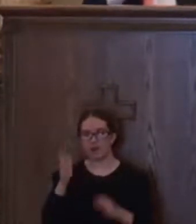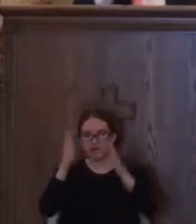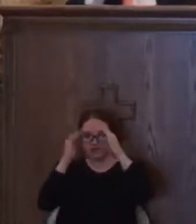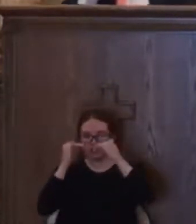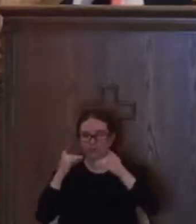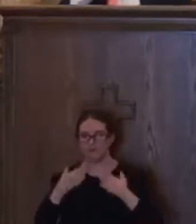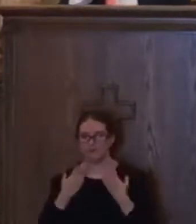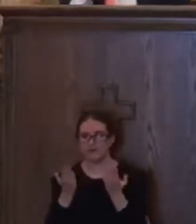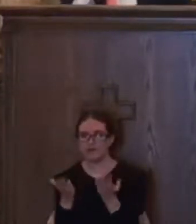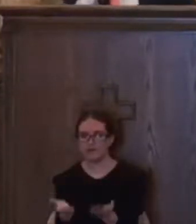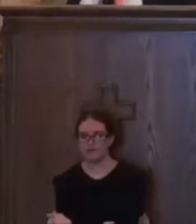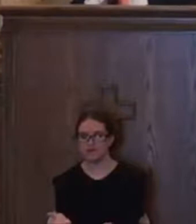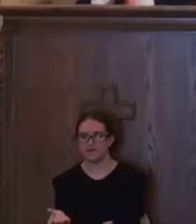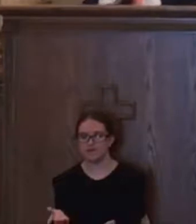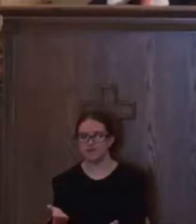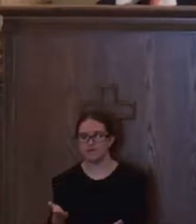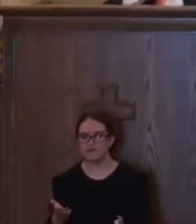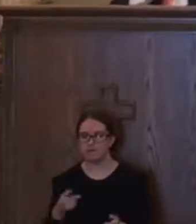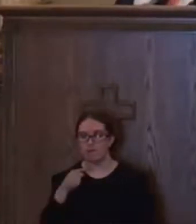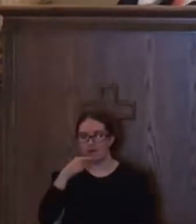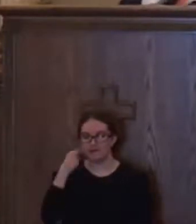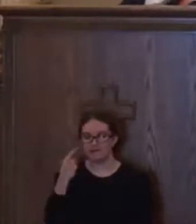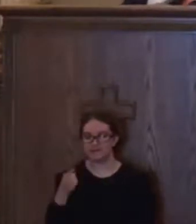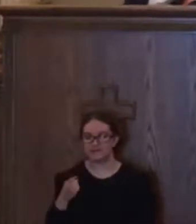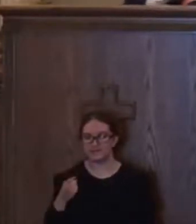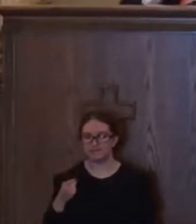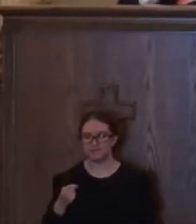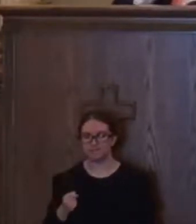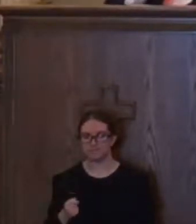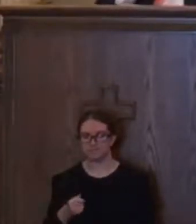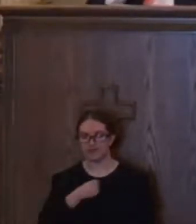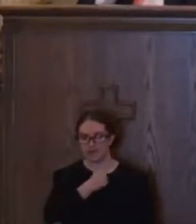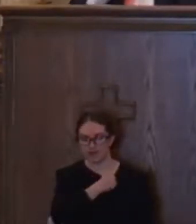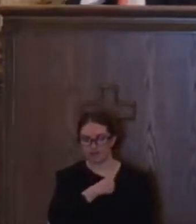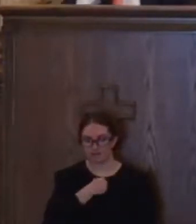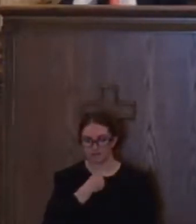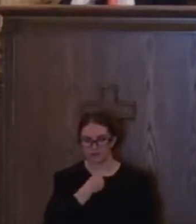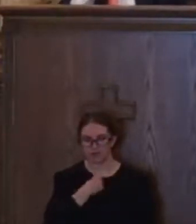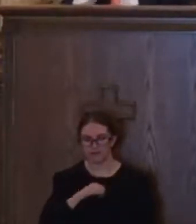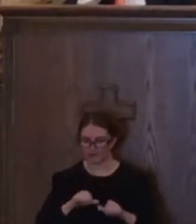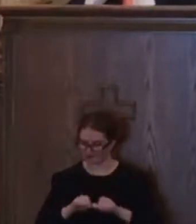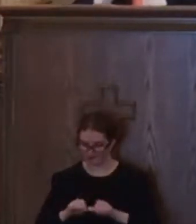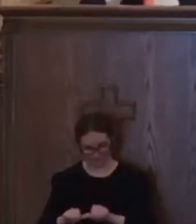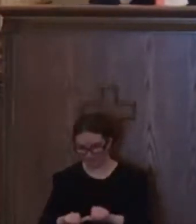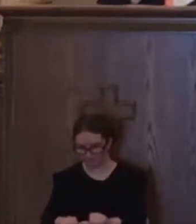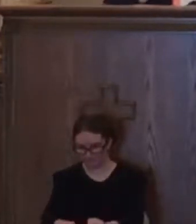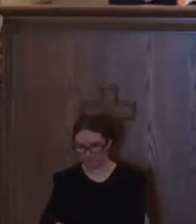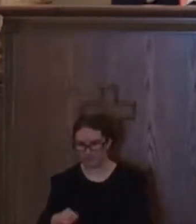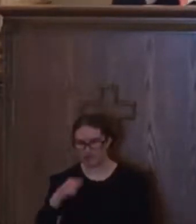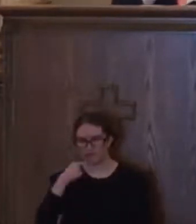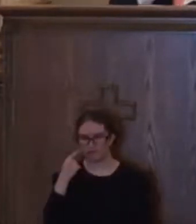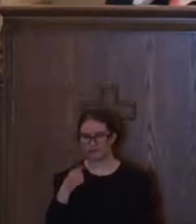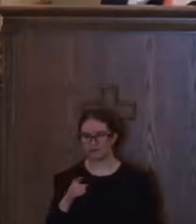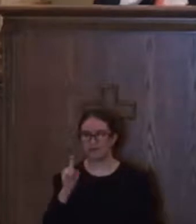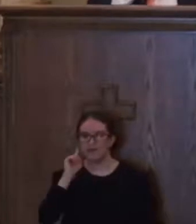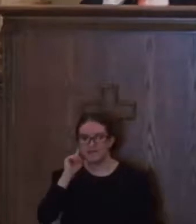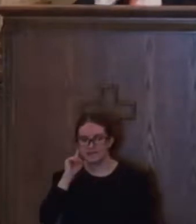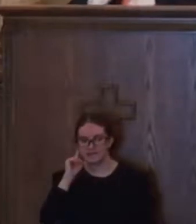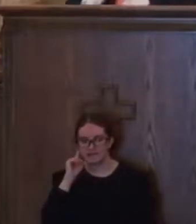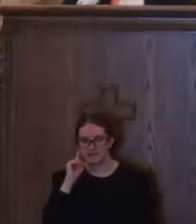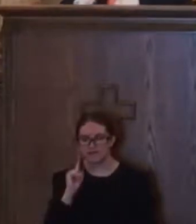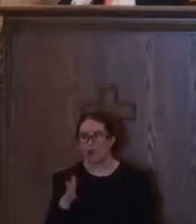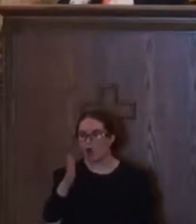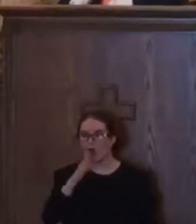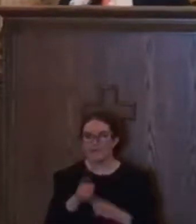y'all gave me. And I just wanted to tell you this. And I'm sorry, I can't continue. And I was telling him, man, listen, God is